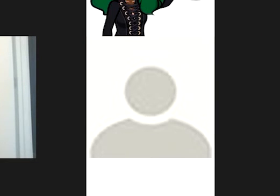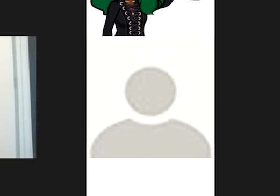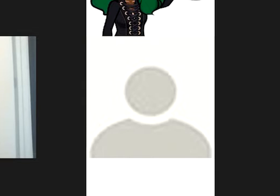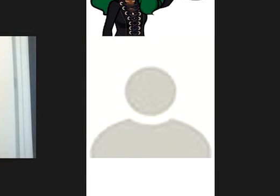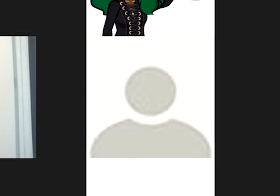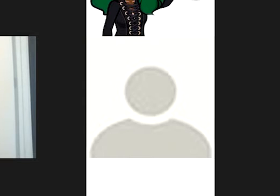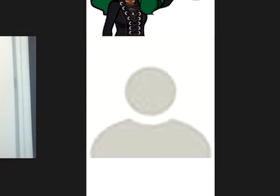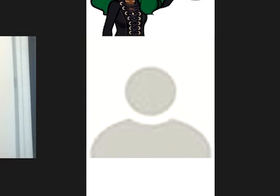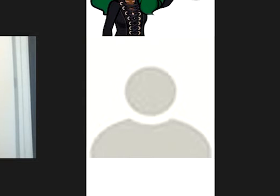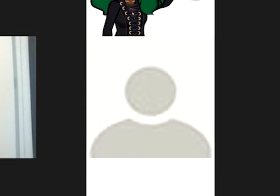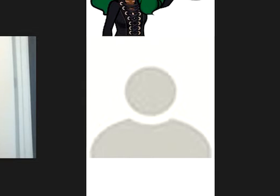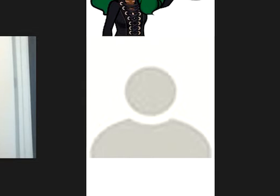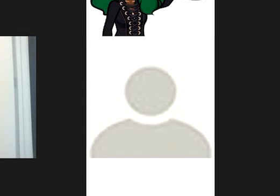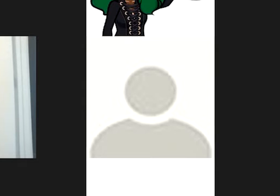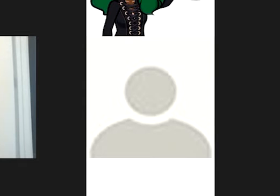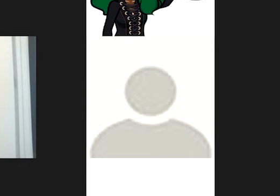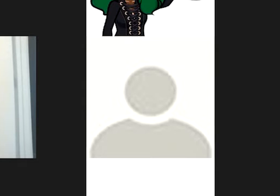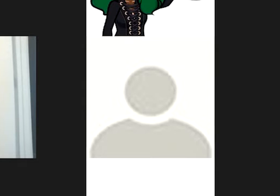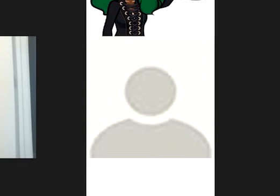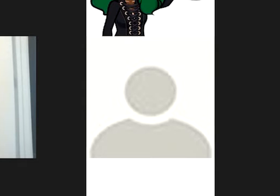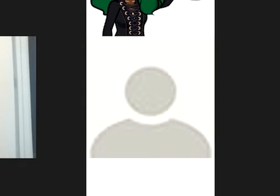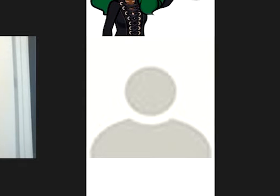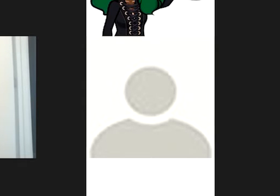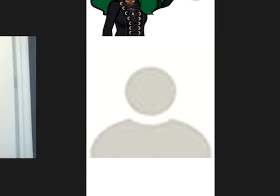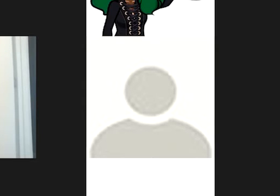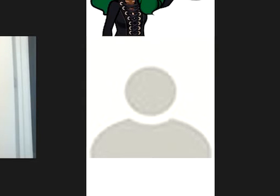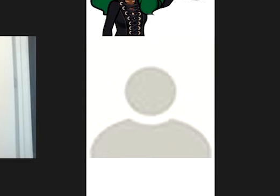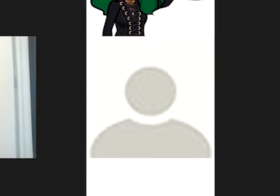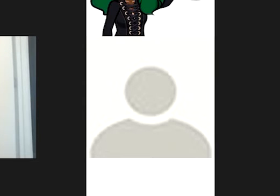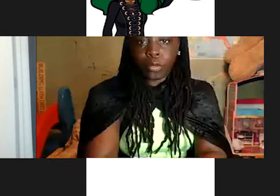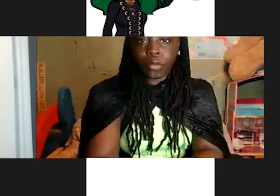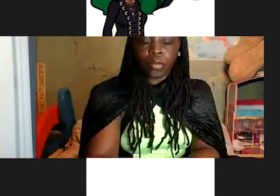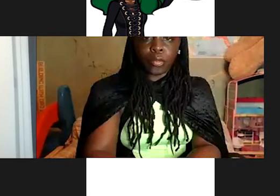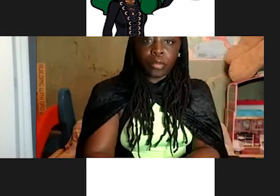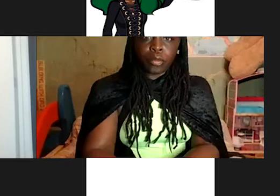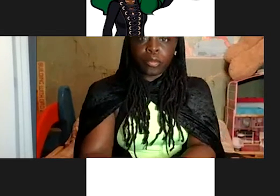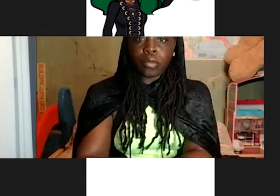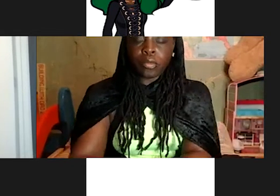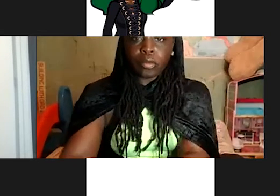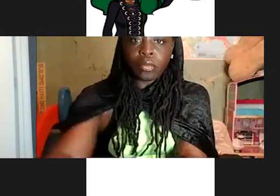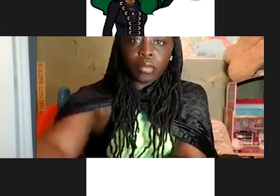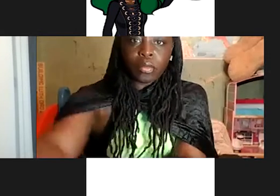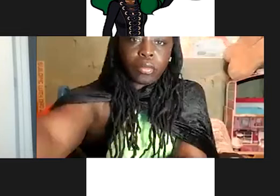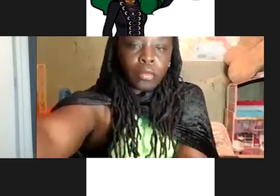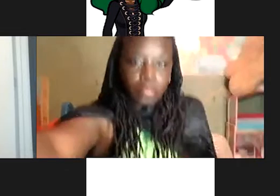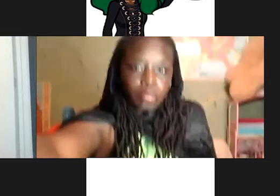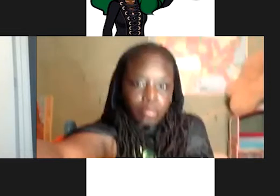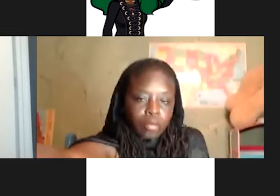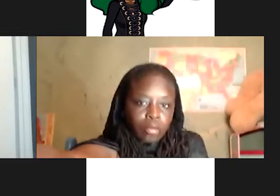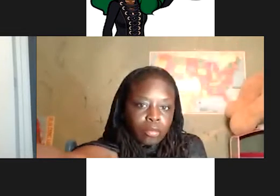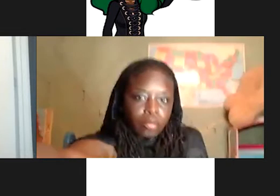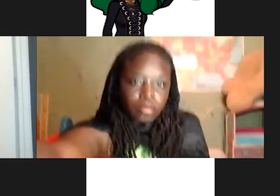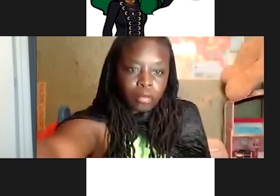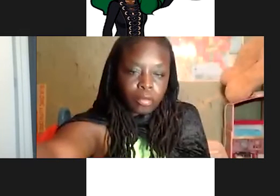characters, all of that. So I hope you all are ready and you are in store for a treat. Without further